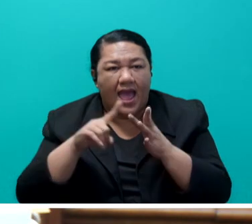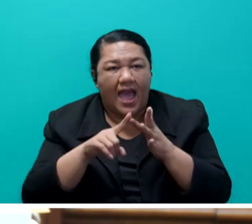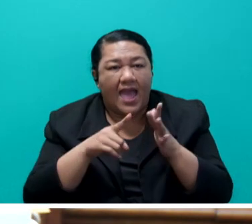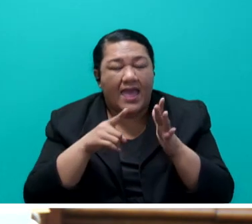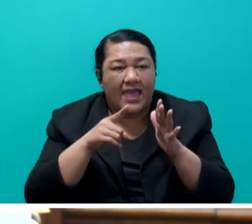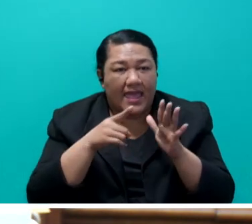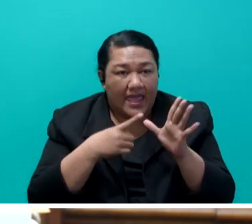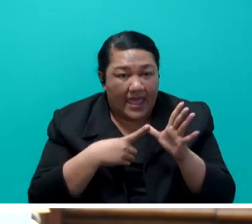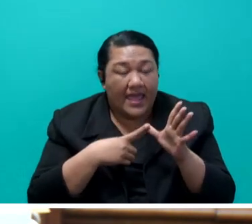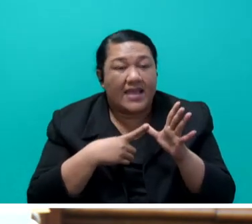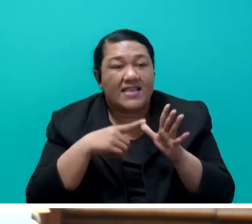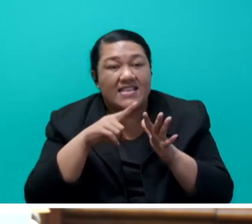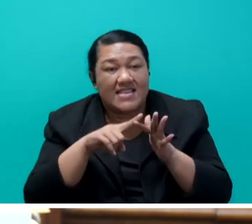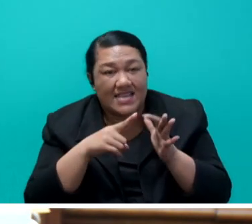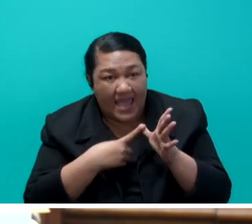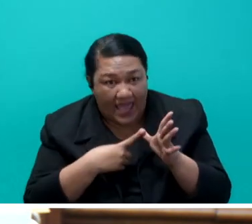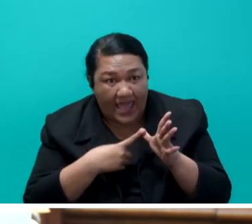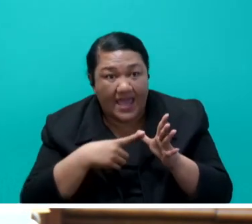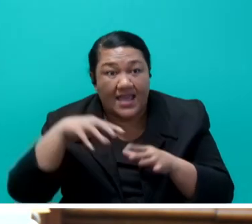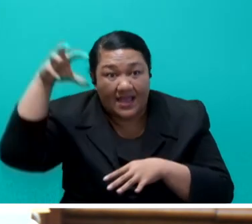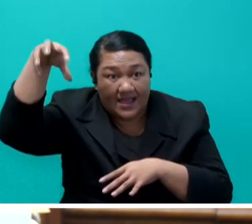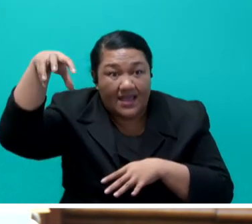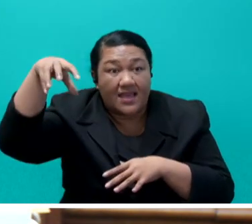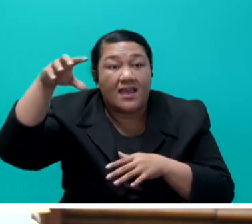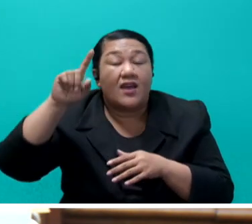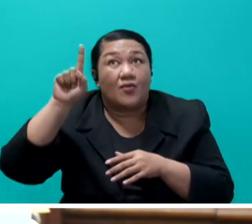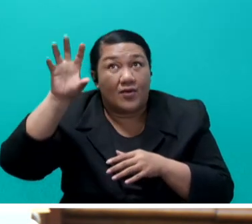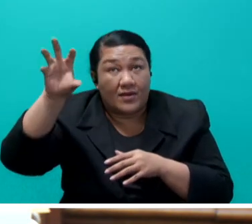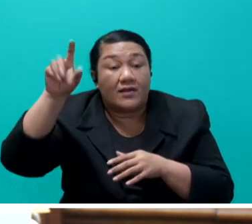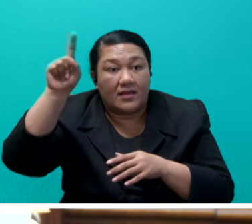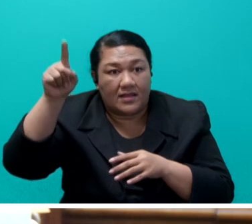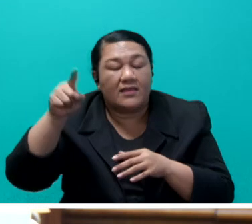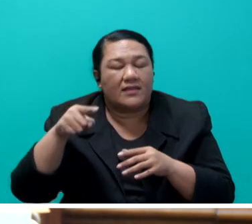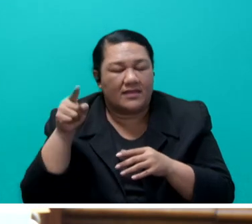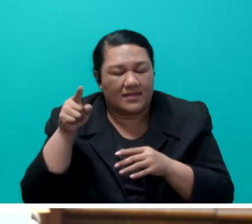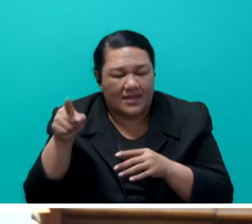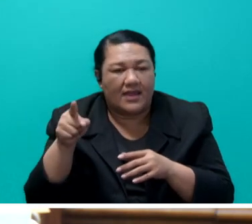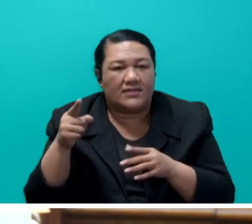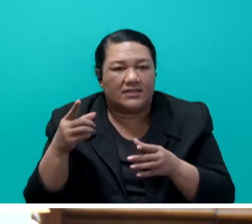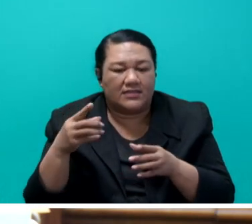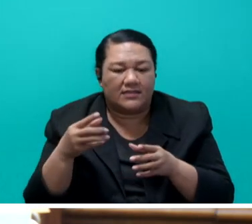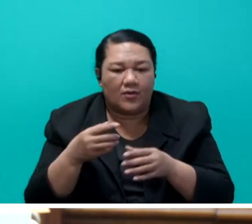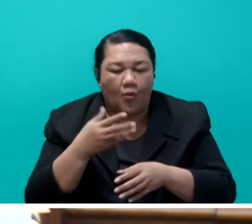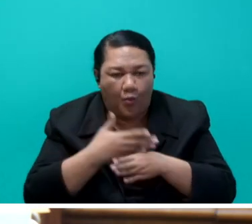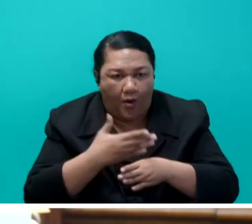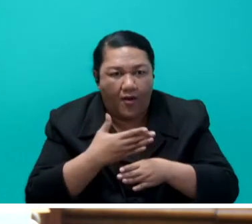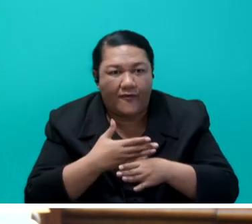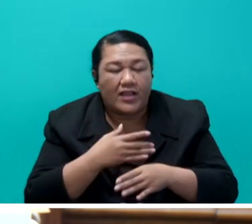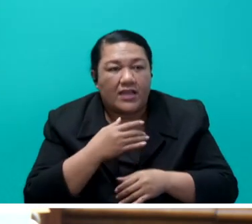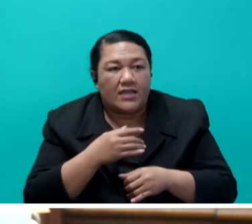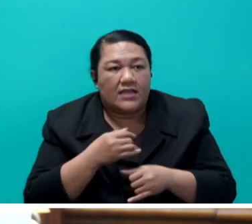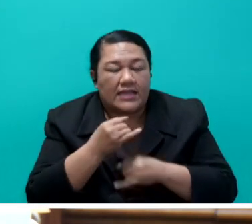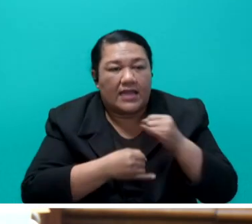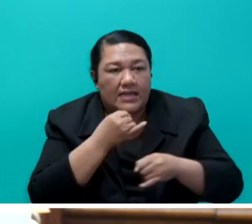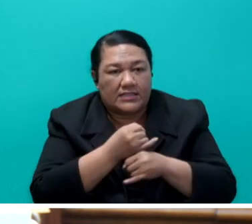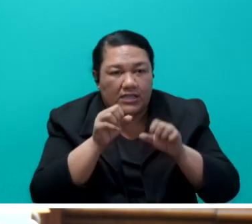IAEA, which operates within the United Nations system. The safety standards, Mr. Speaker, sir,